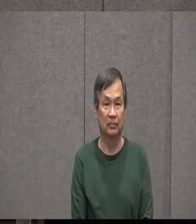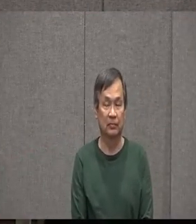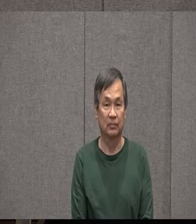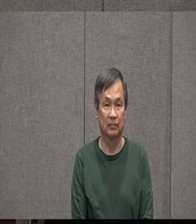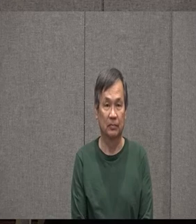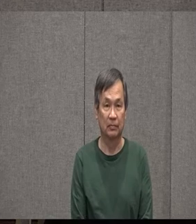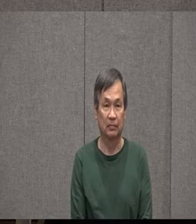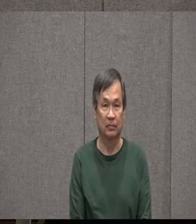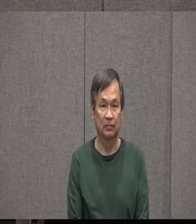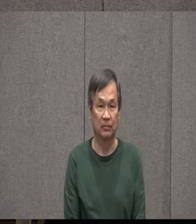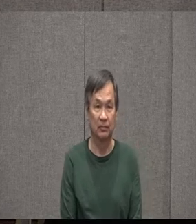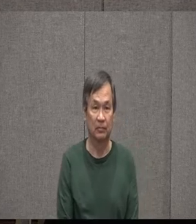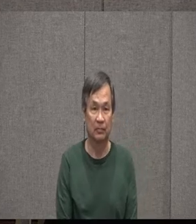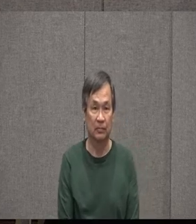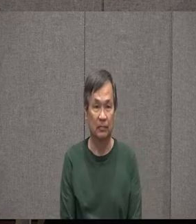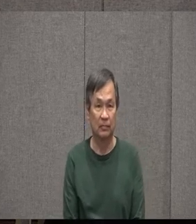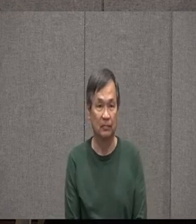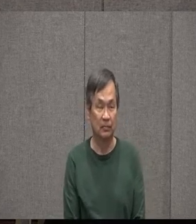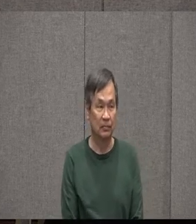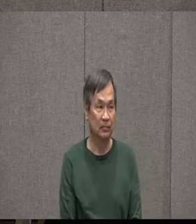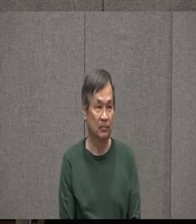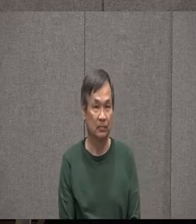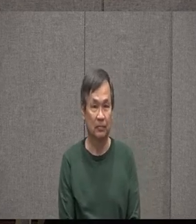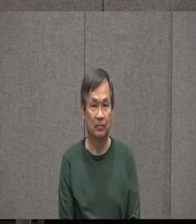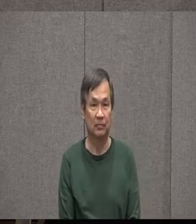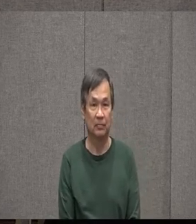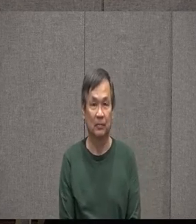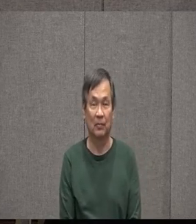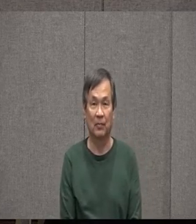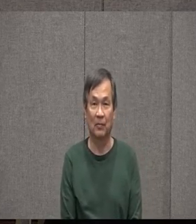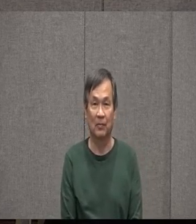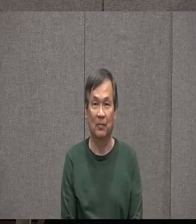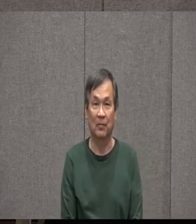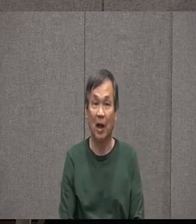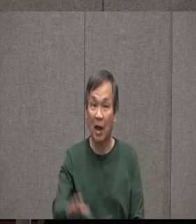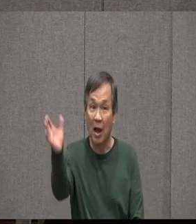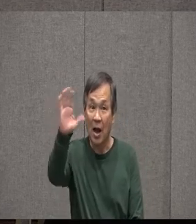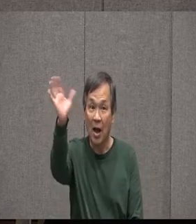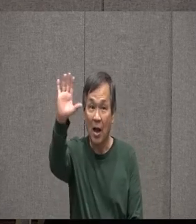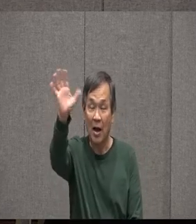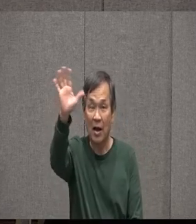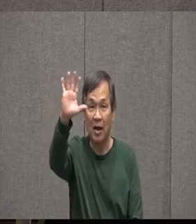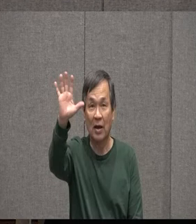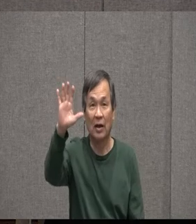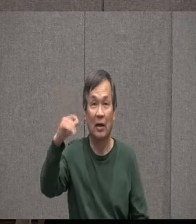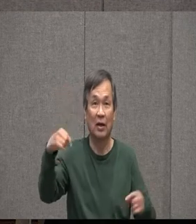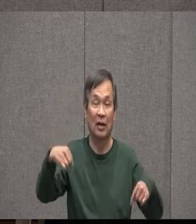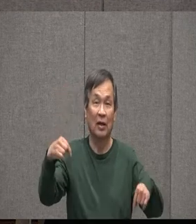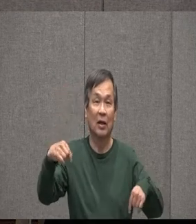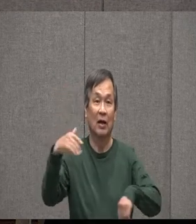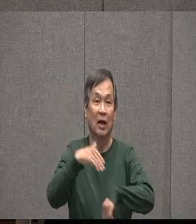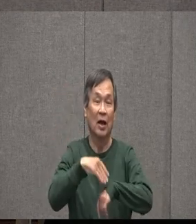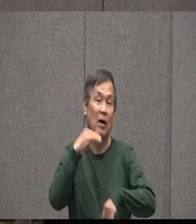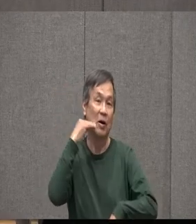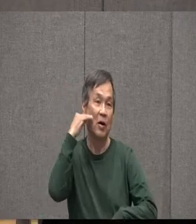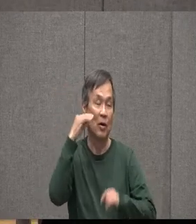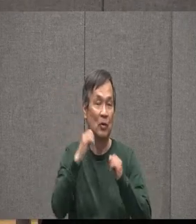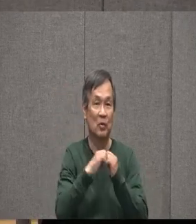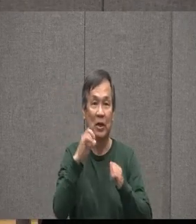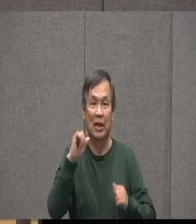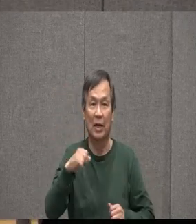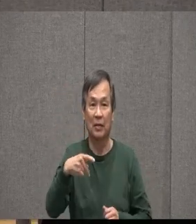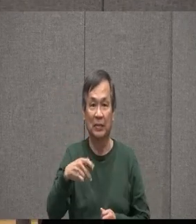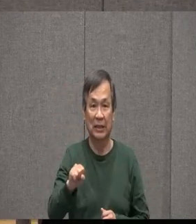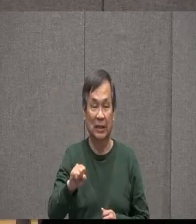All right. Hello, mathematicians at home with APS. It's Ms. Karnes